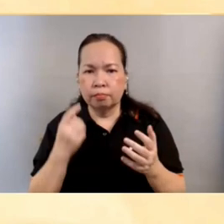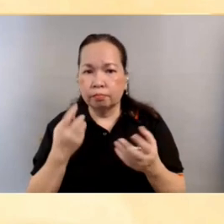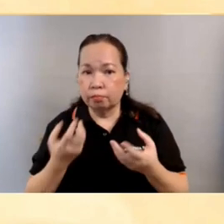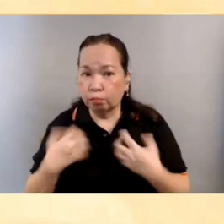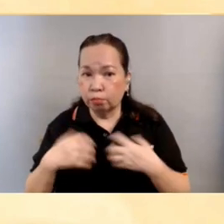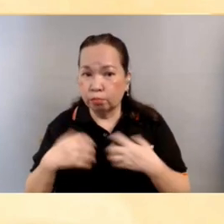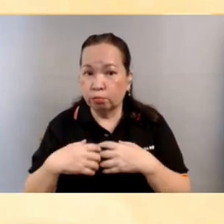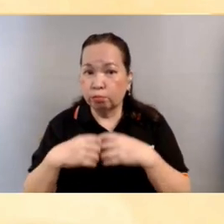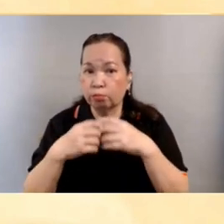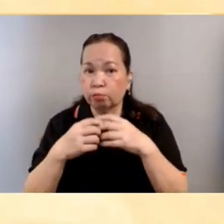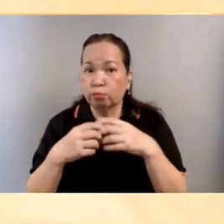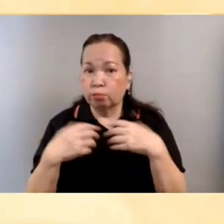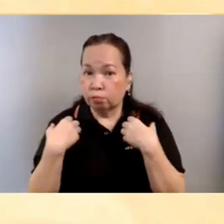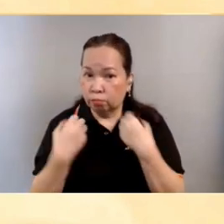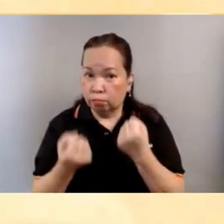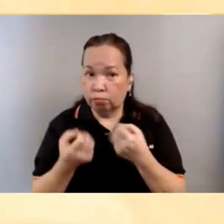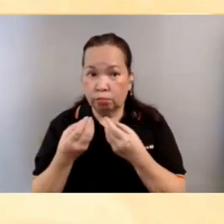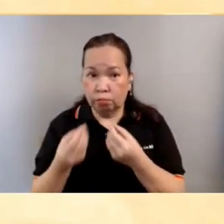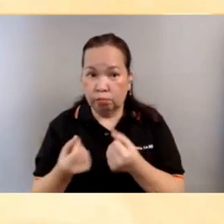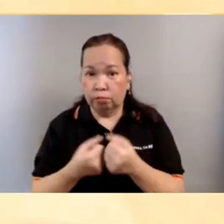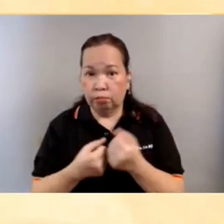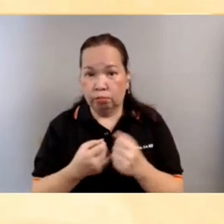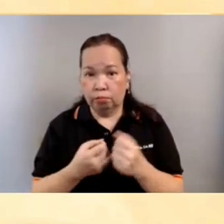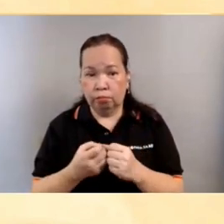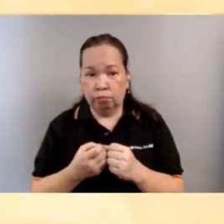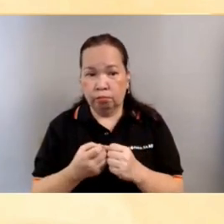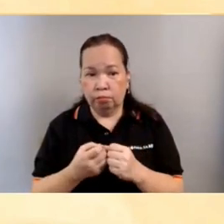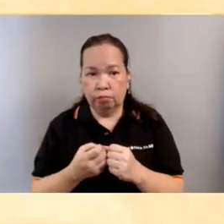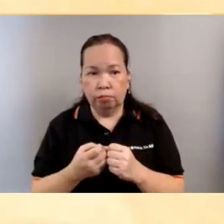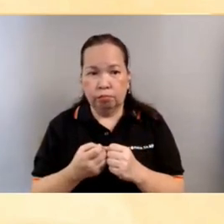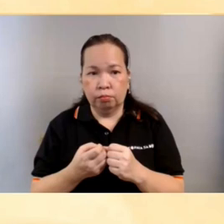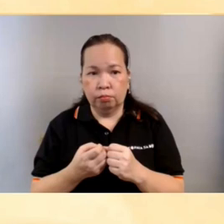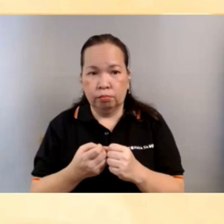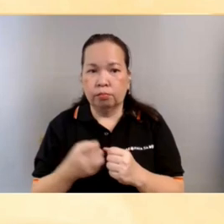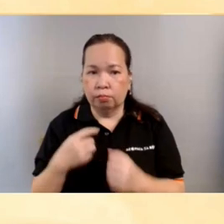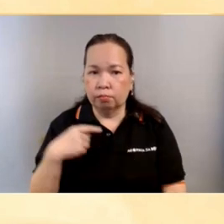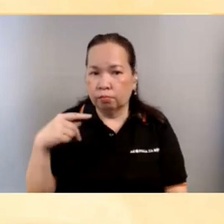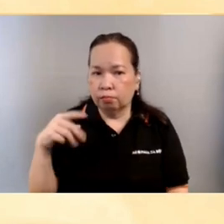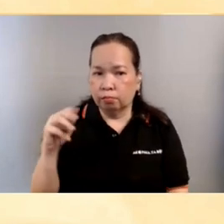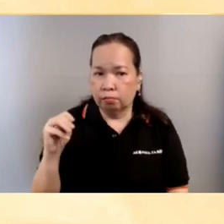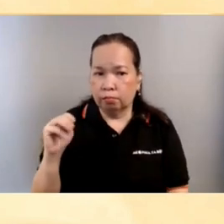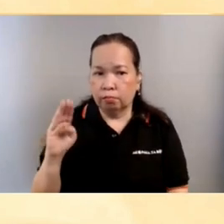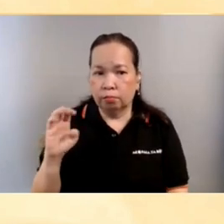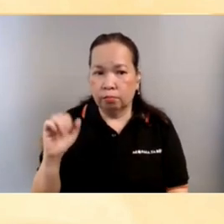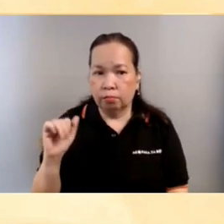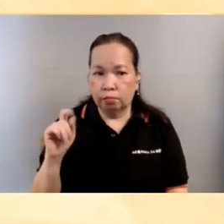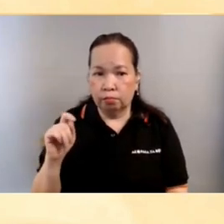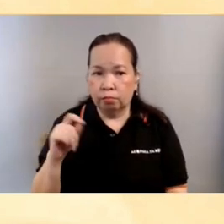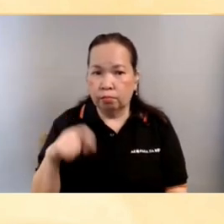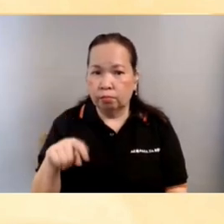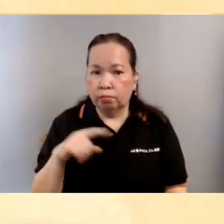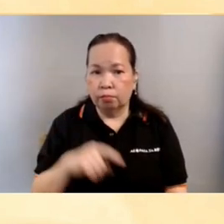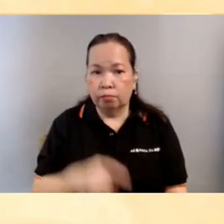it's not going to be long. I'd like to introduce PMBEAT, in MLAC, Mindfulness Lab,